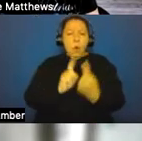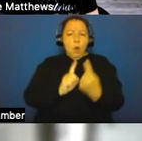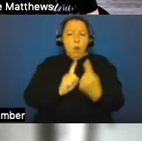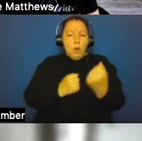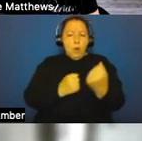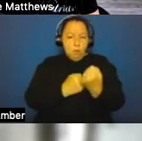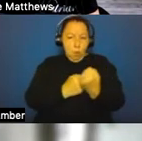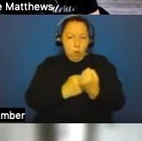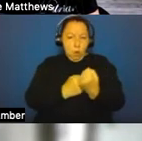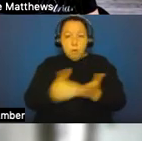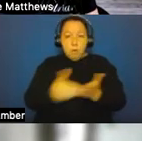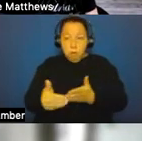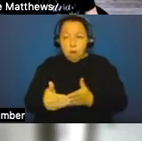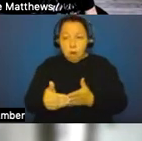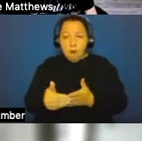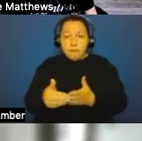Oftentimes, a large number